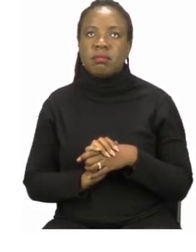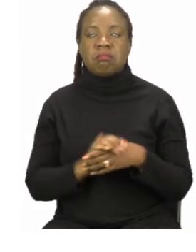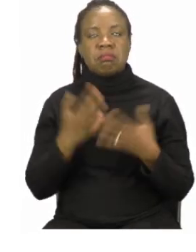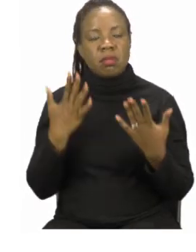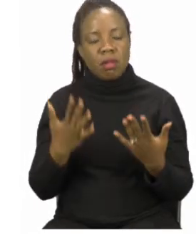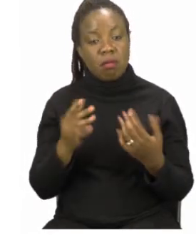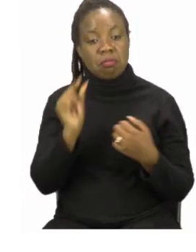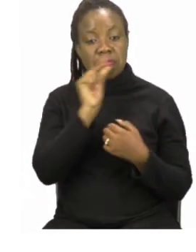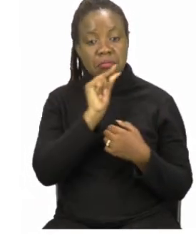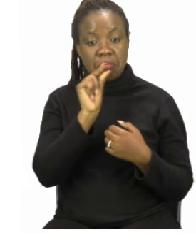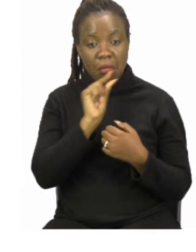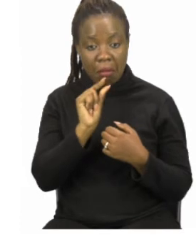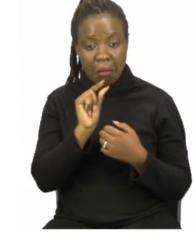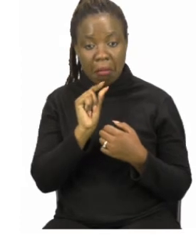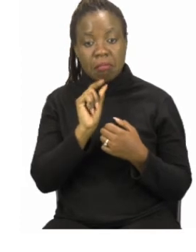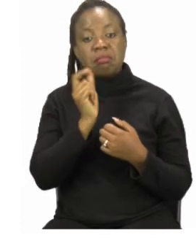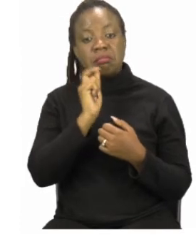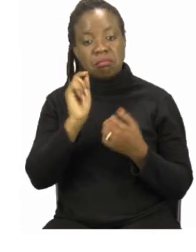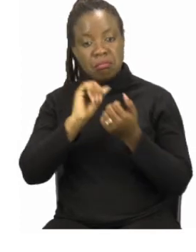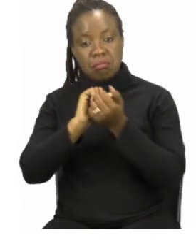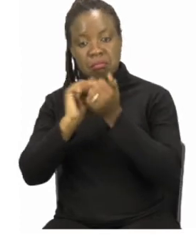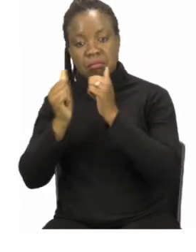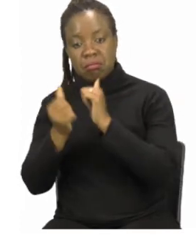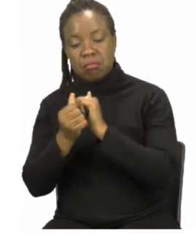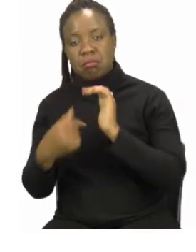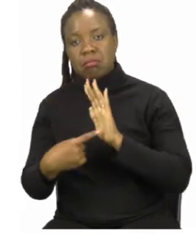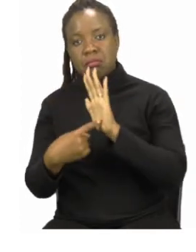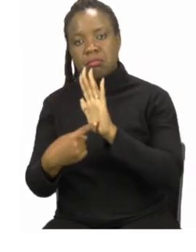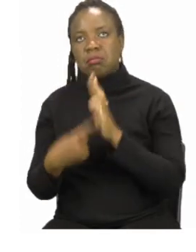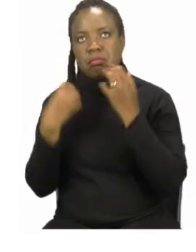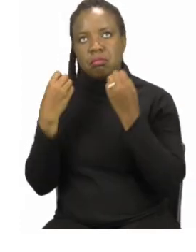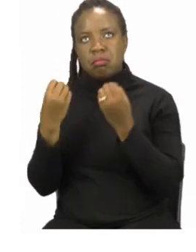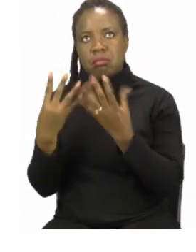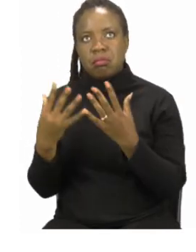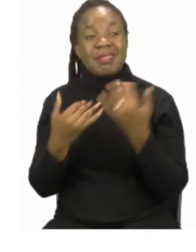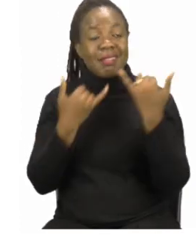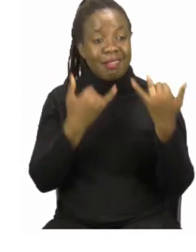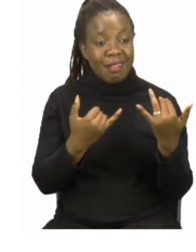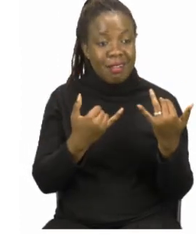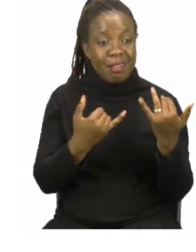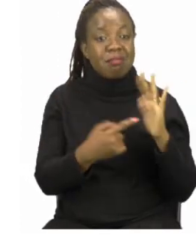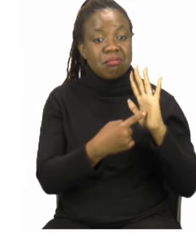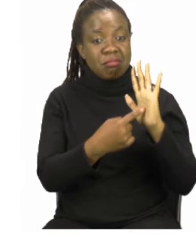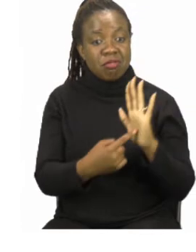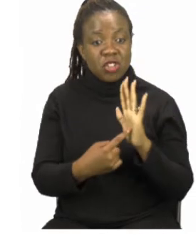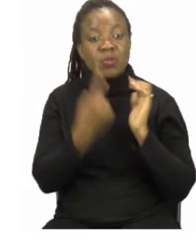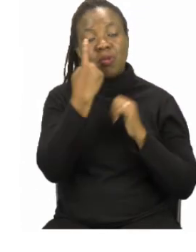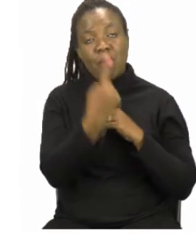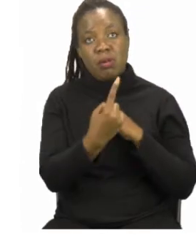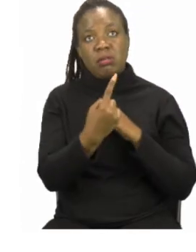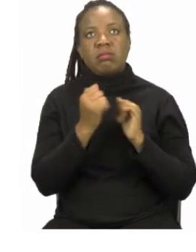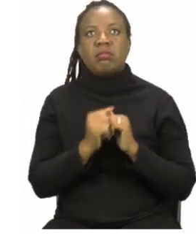change them into plurals. Right now, as they are singulars. After that, it's going to be